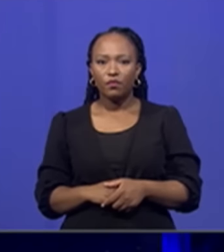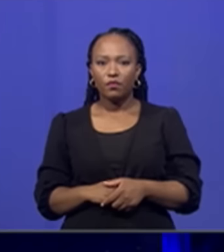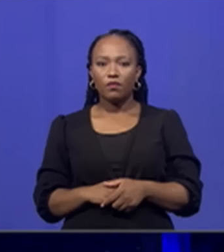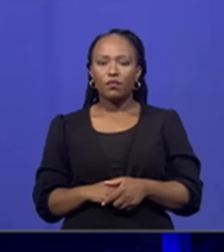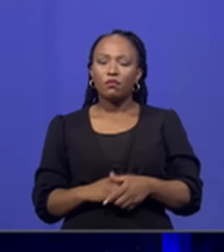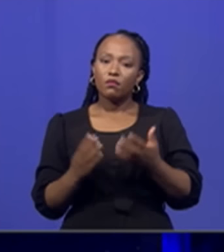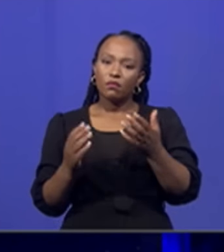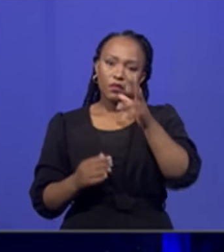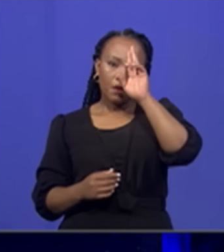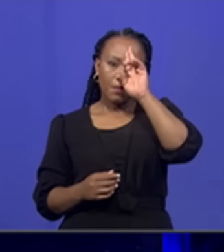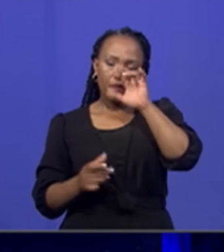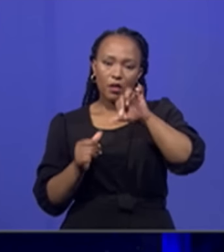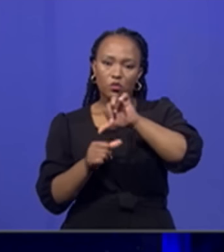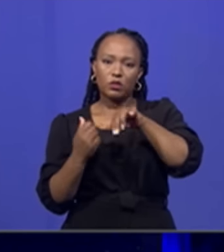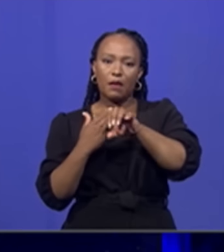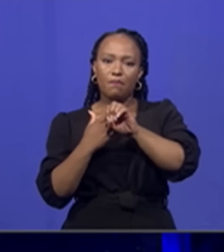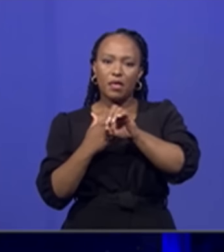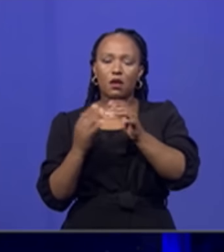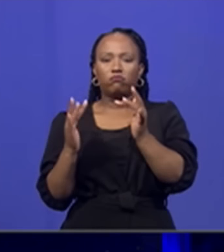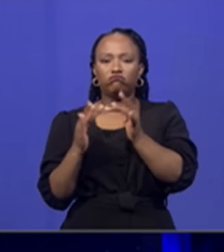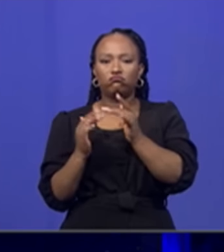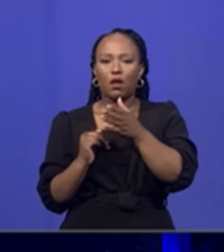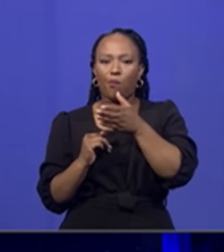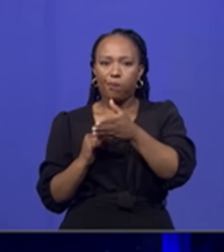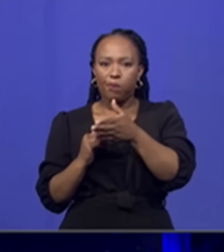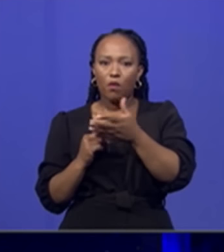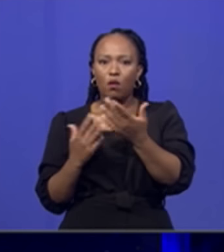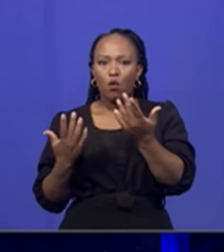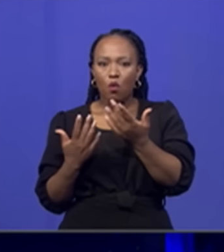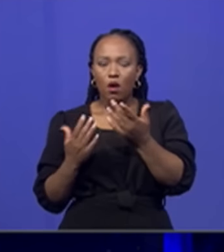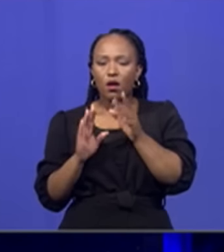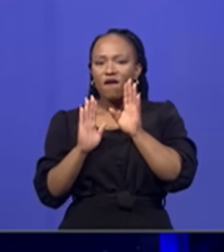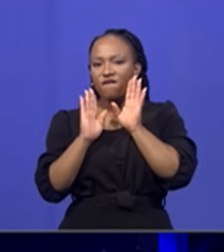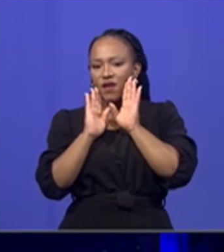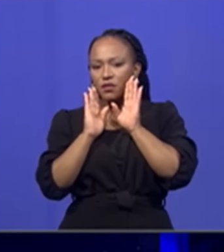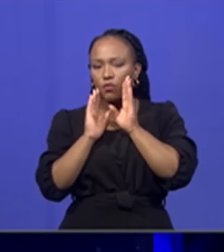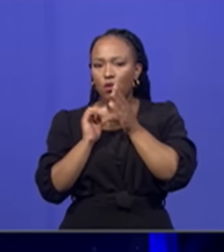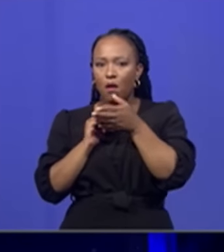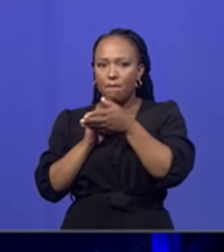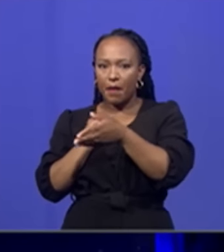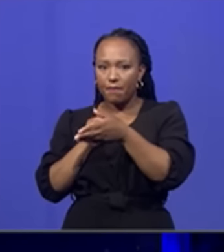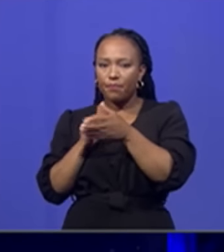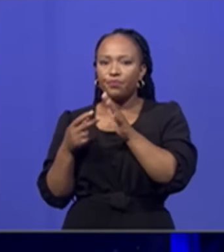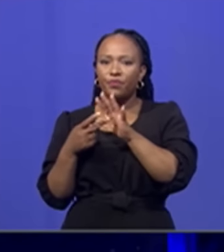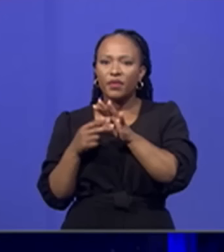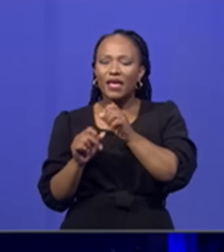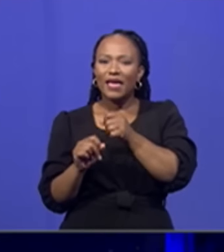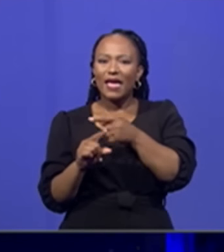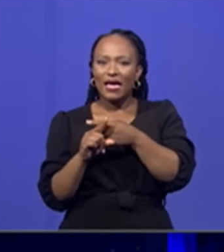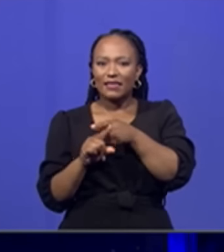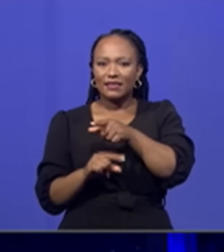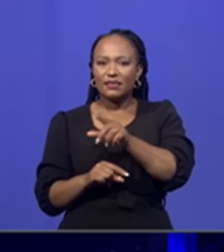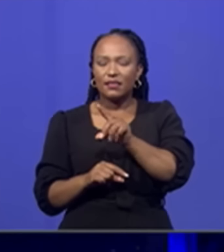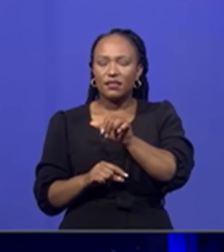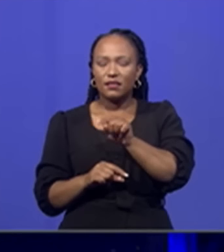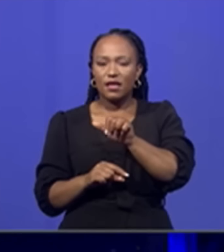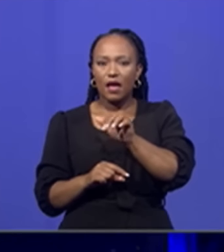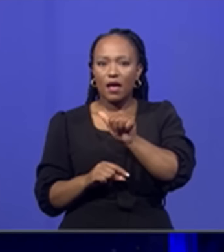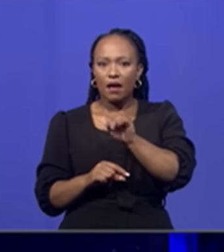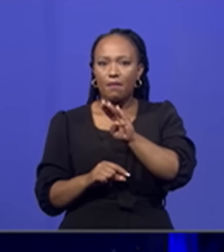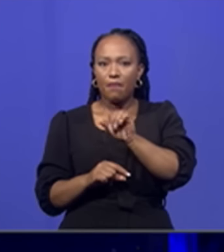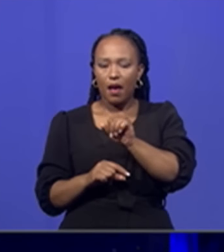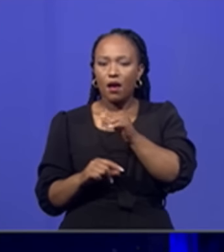Mohi hopolo ke kopanya le rona ho social media ka re a fumaneha ho Facebook ka Ditaba dikgang _ ho X re teng ka @ditaba _